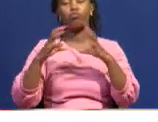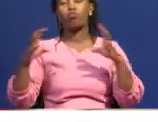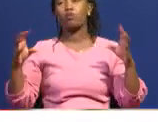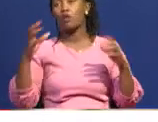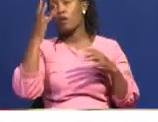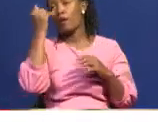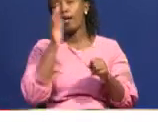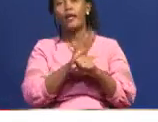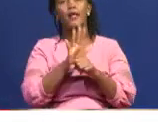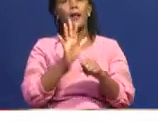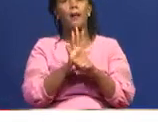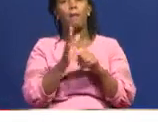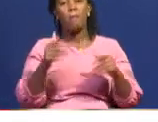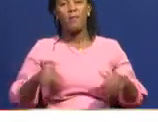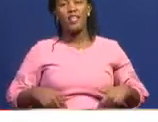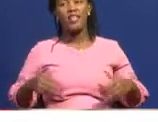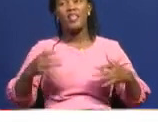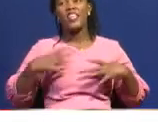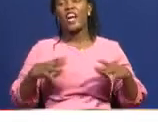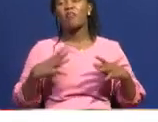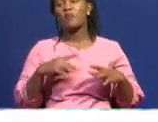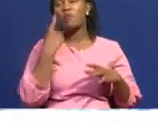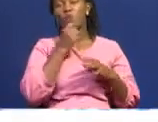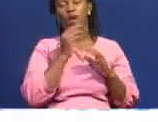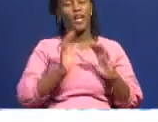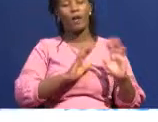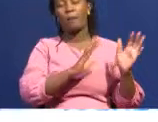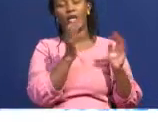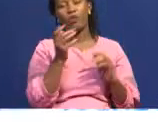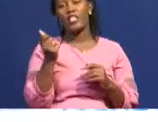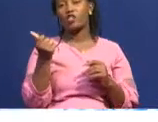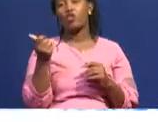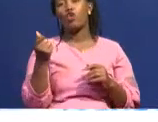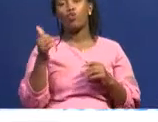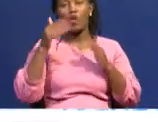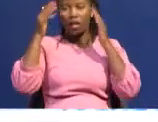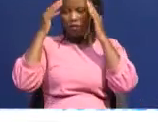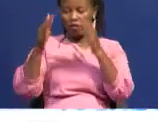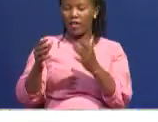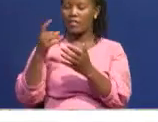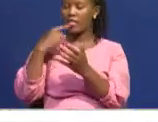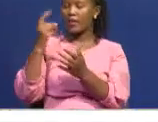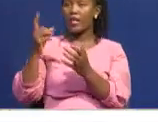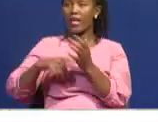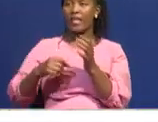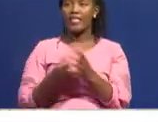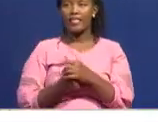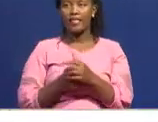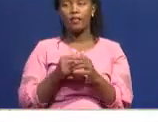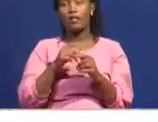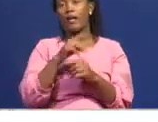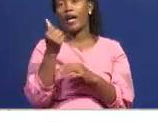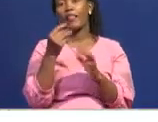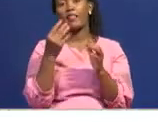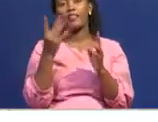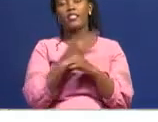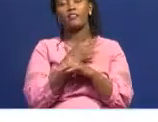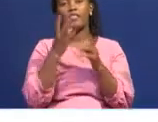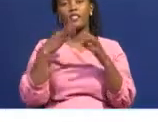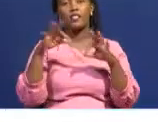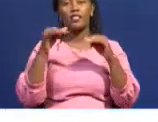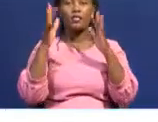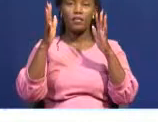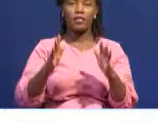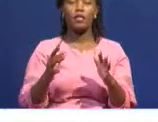people who are abandoning ugali and going for rice. The program will see some seed experts and extension officers trained in South Korea on